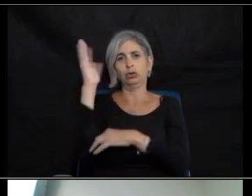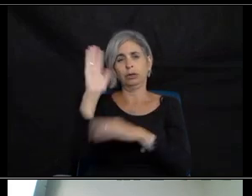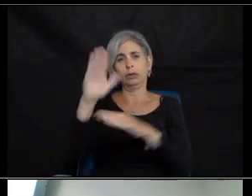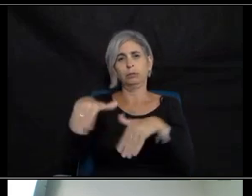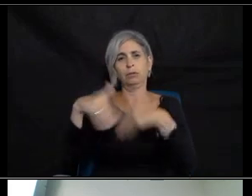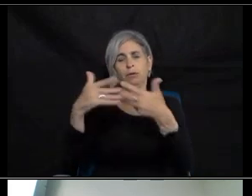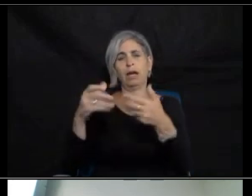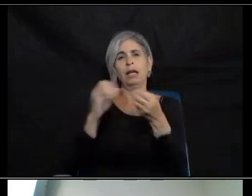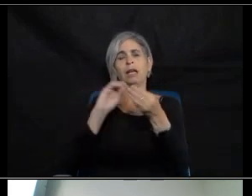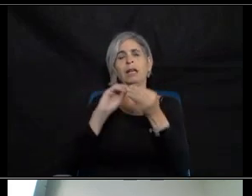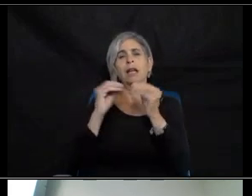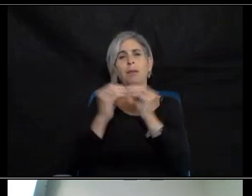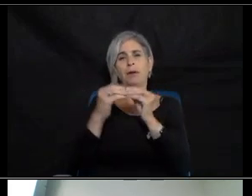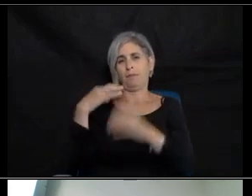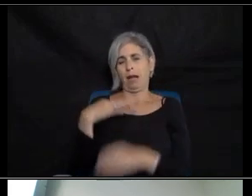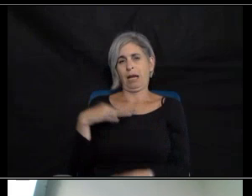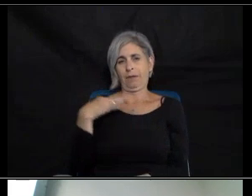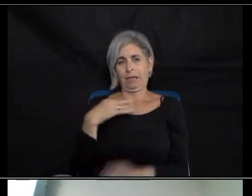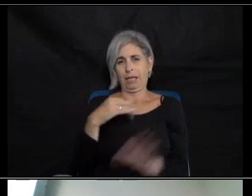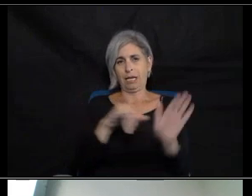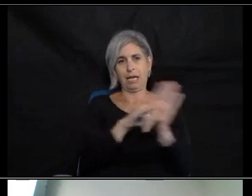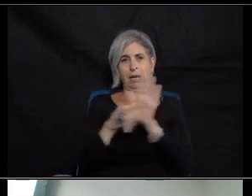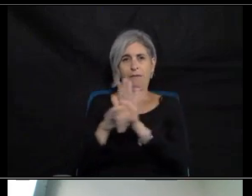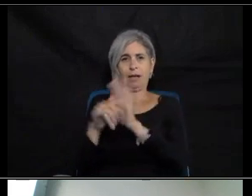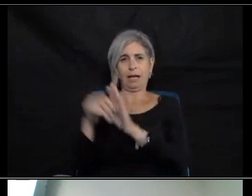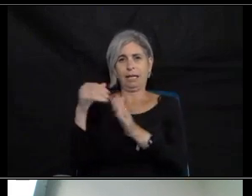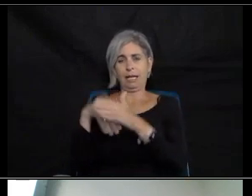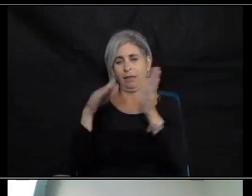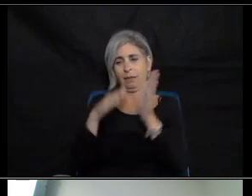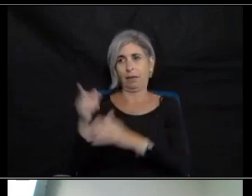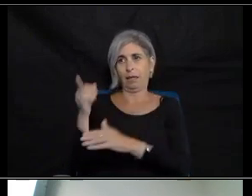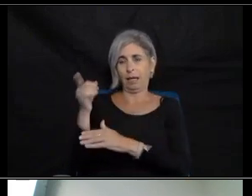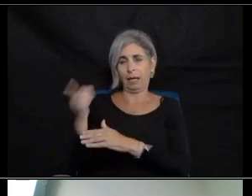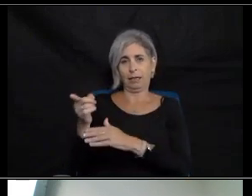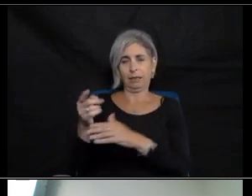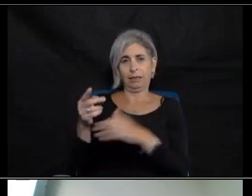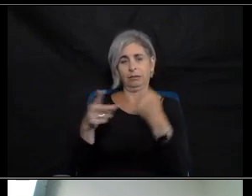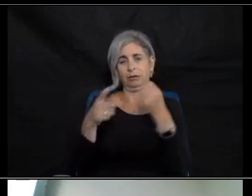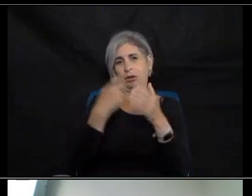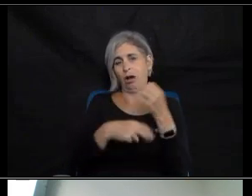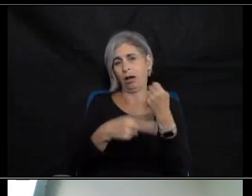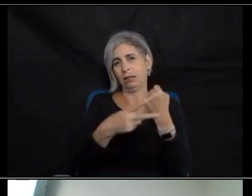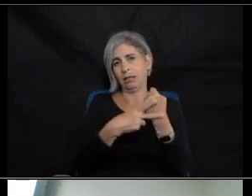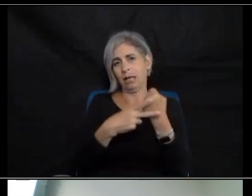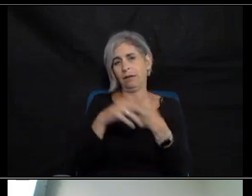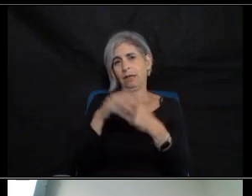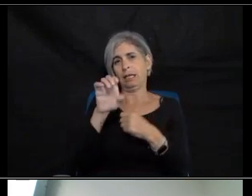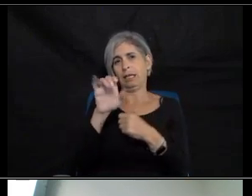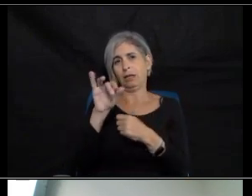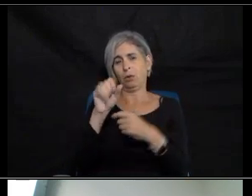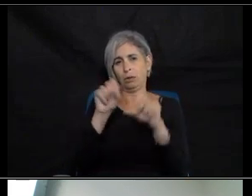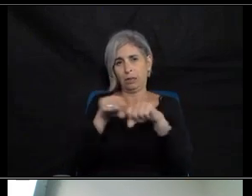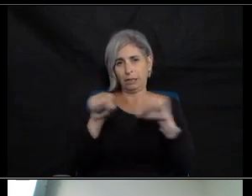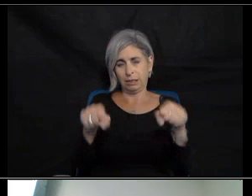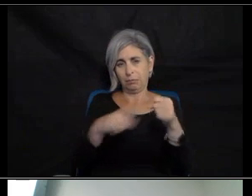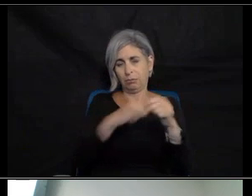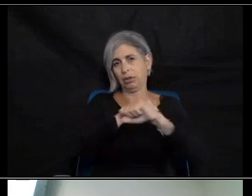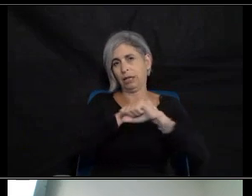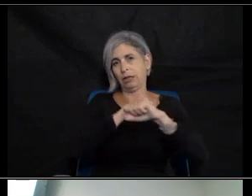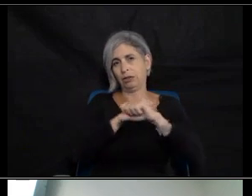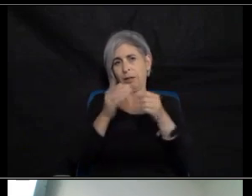a number of co-benefits that are identified in the climate plan. And these include cost savings, ecosystem protection, economic development, public health,